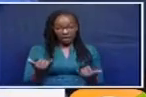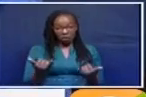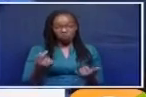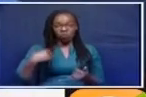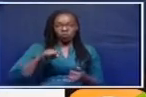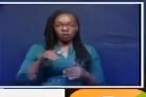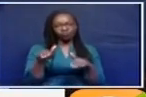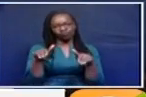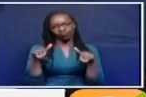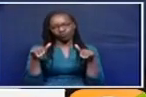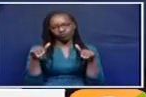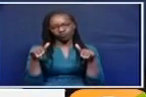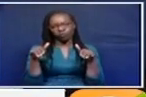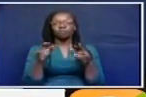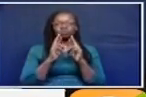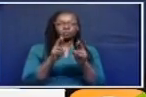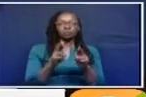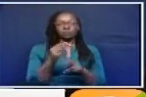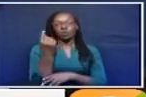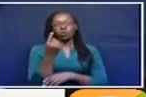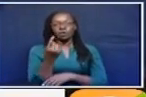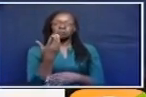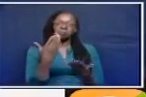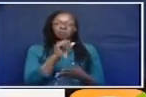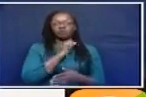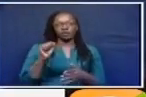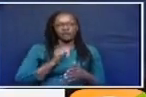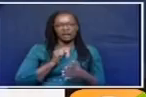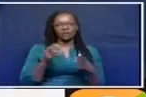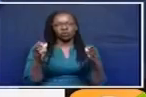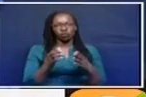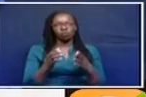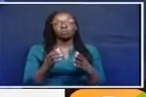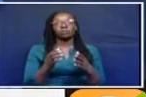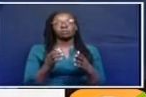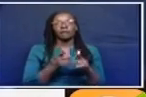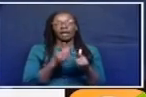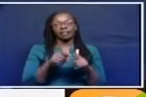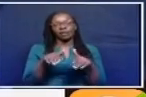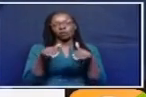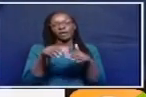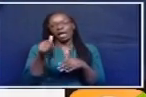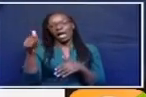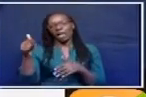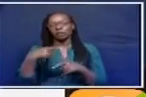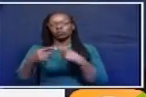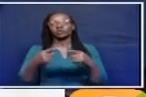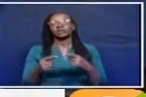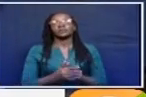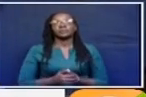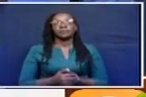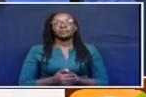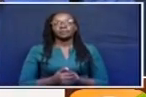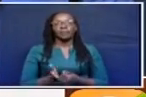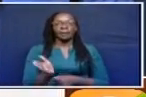just wait for provisional results, maybe for the Senate race to begin with, as we wait for others to be counted and tallied. So back